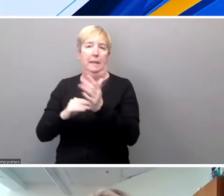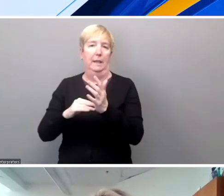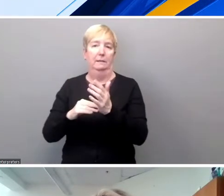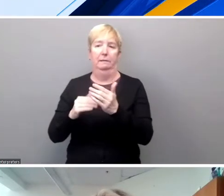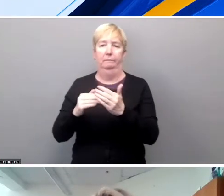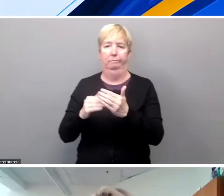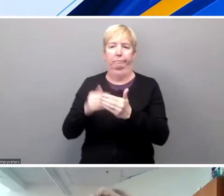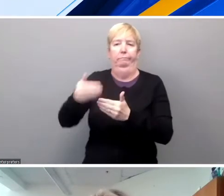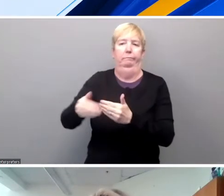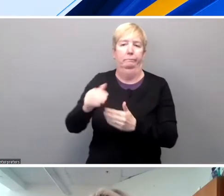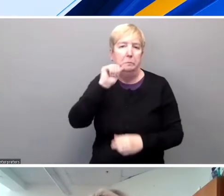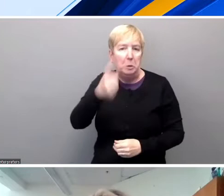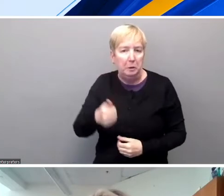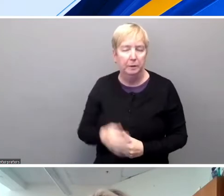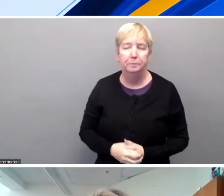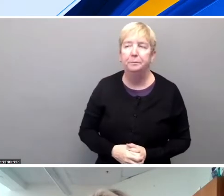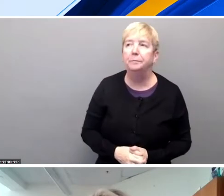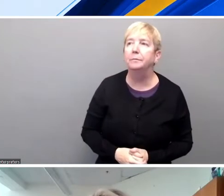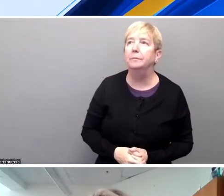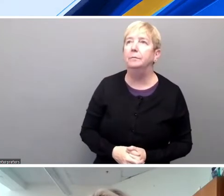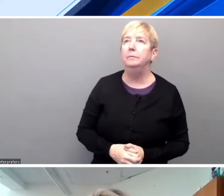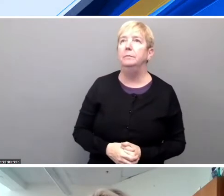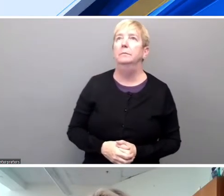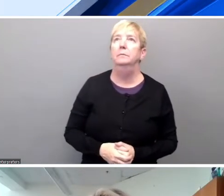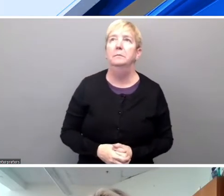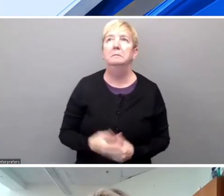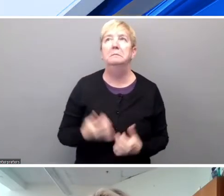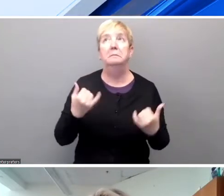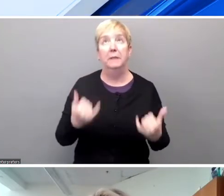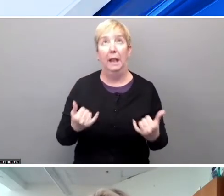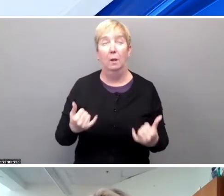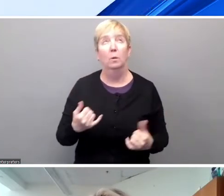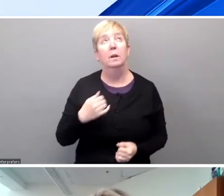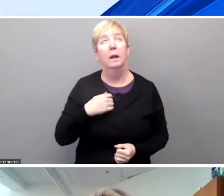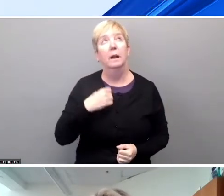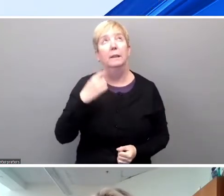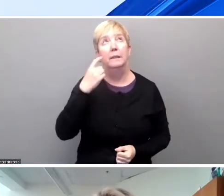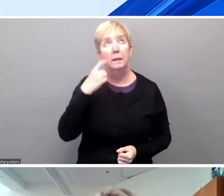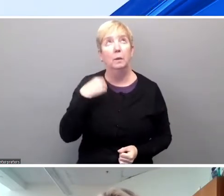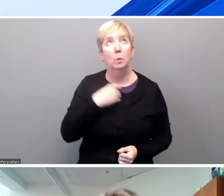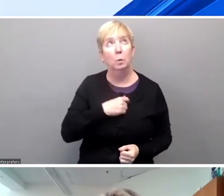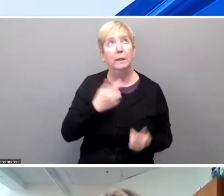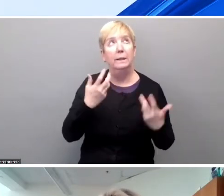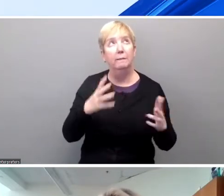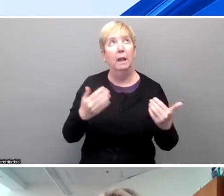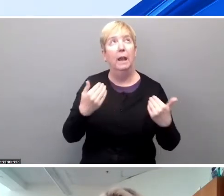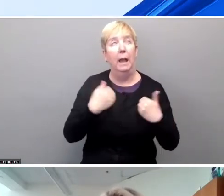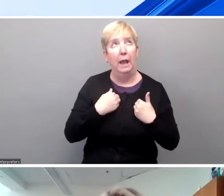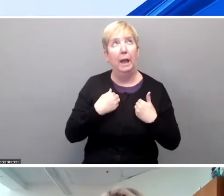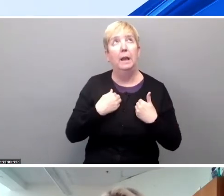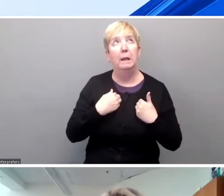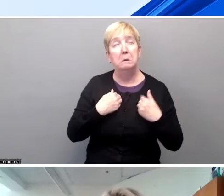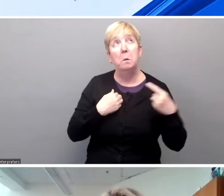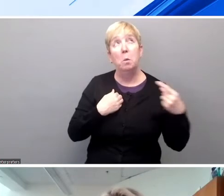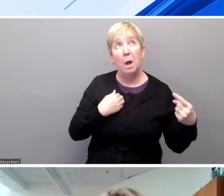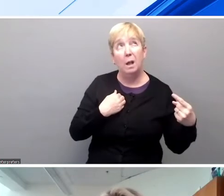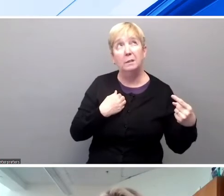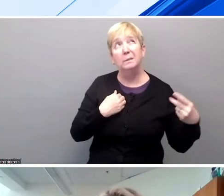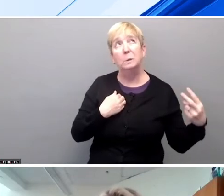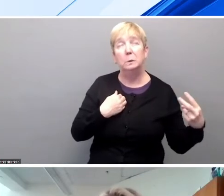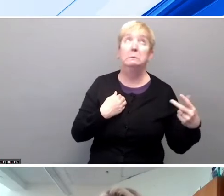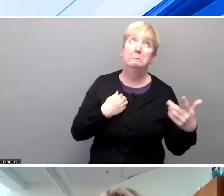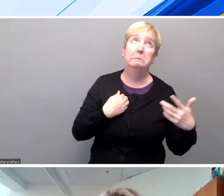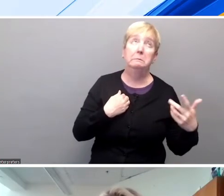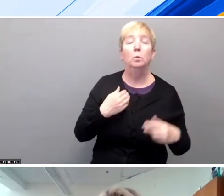day. We have had, that I know of, I'm sure there are more than one, but we have had